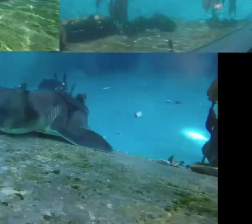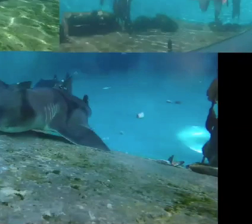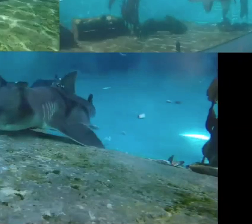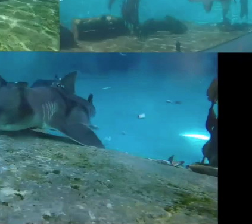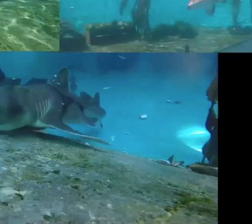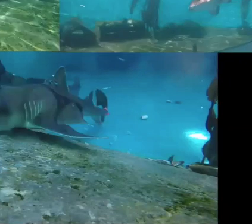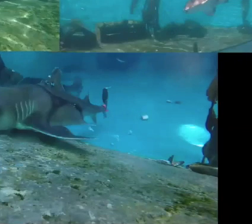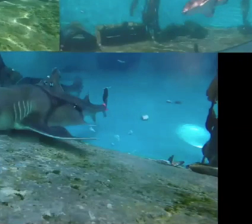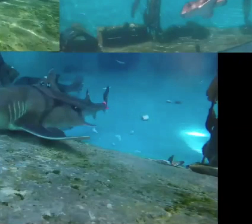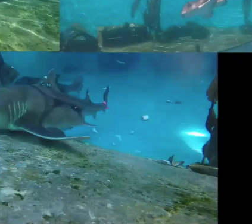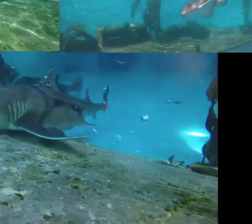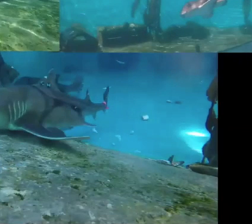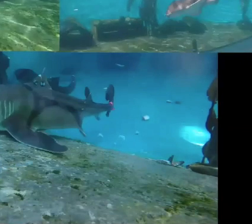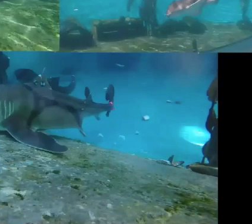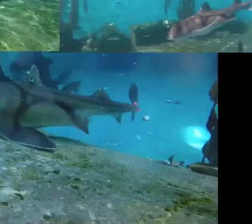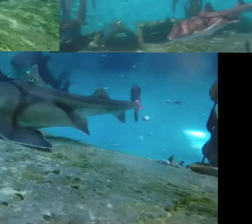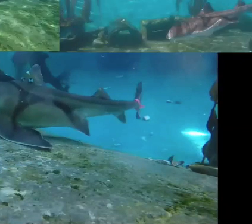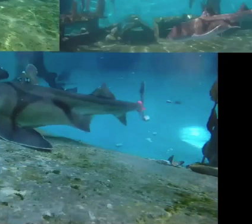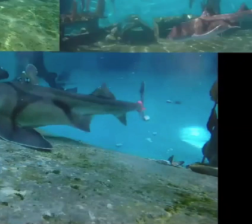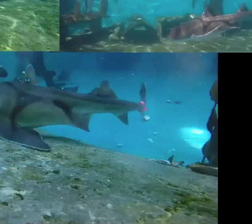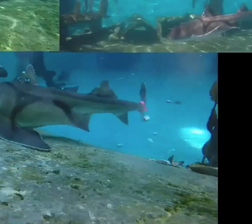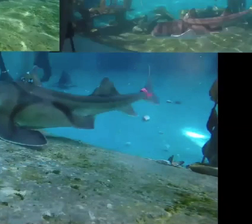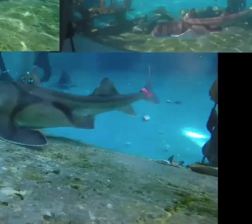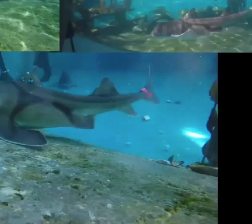chewing on that small piece of squid,